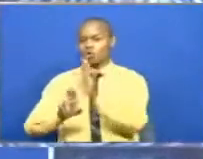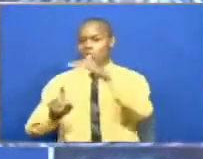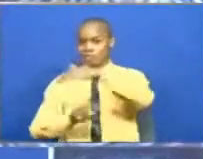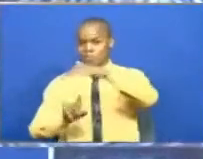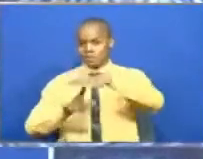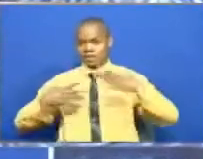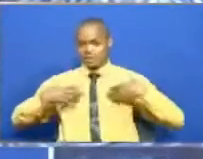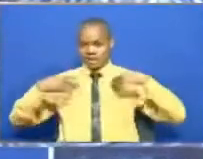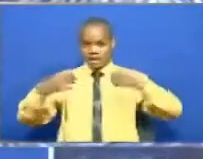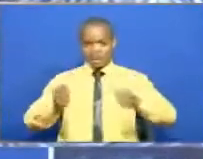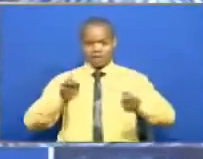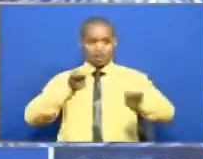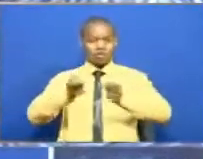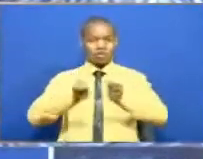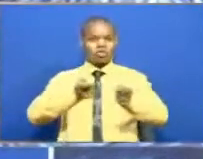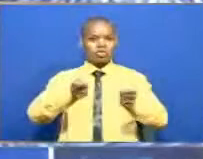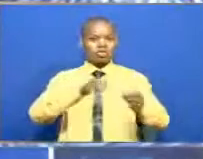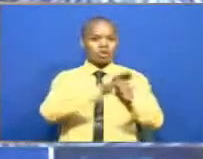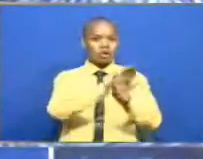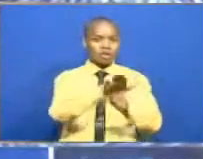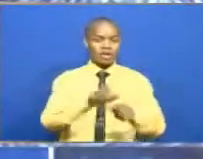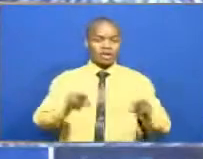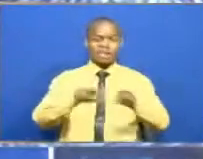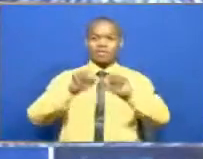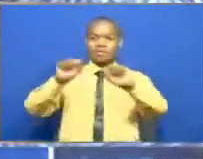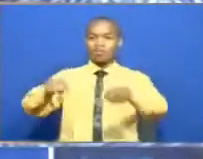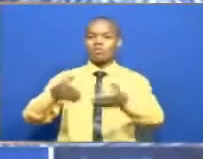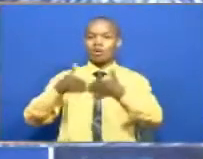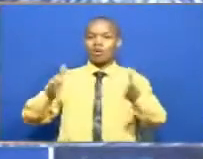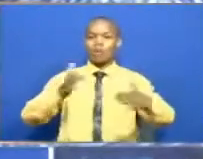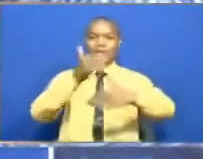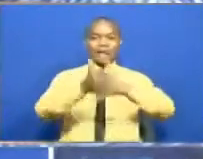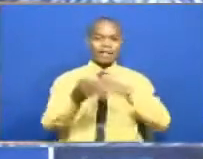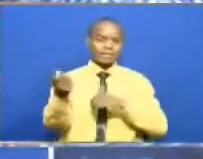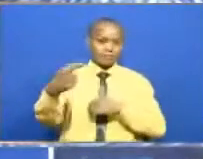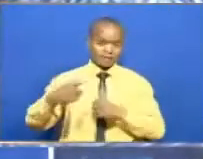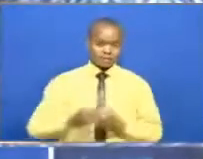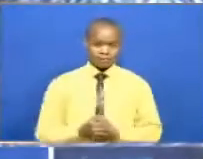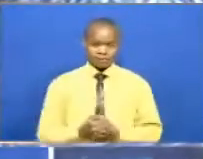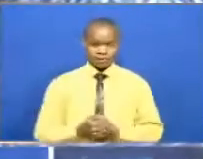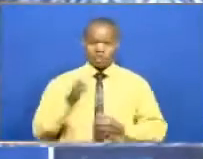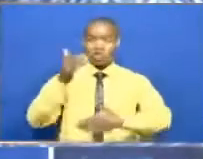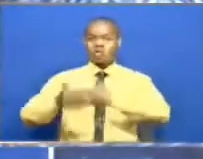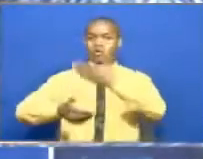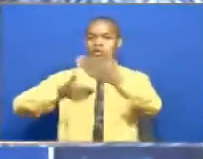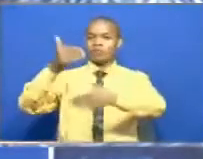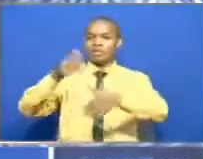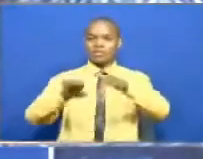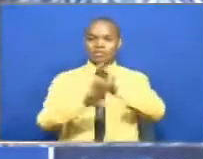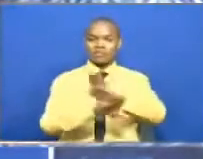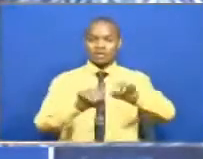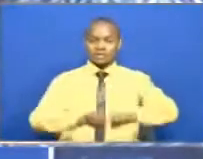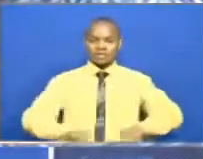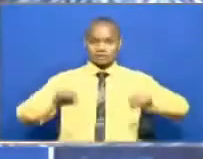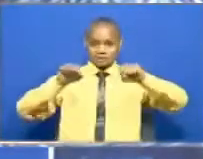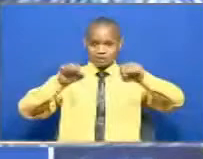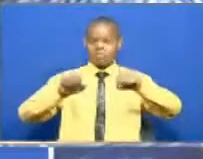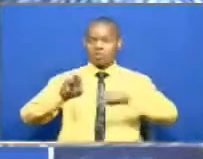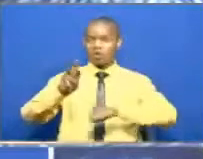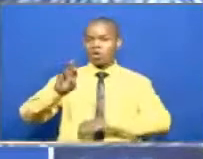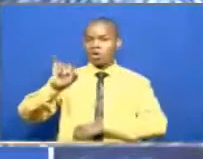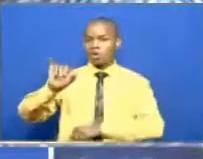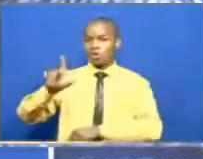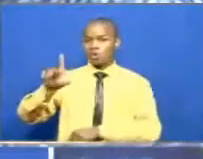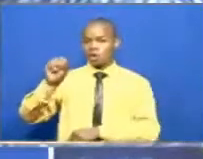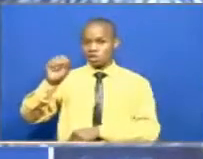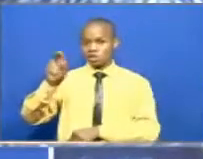COVID-19 spread, effectively paving way for its reopening next month. The University Vice Chancellor Professor Wilson Kipng’eno disclosed